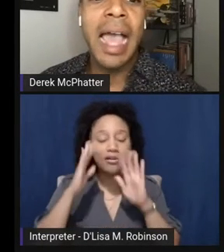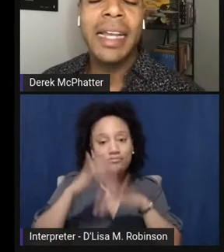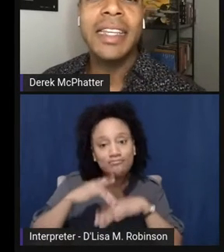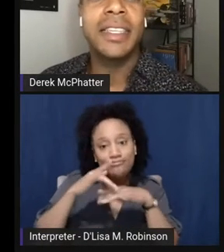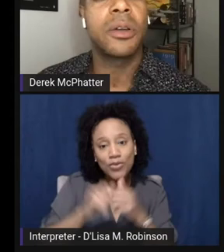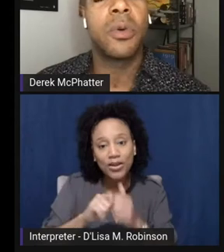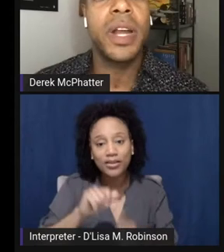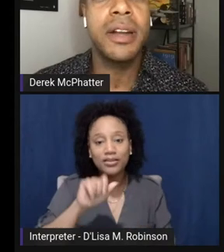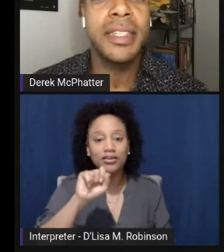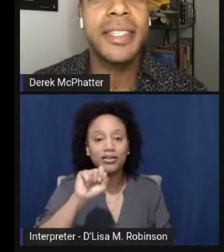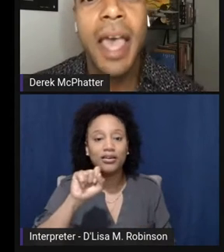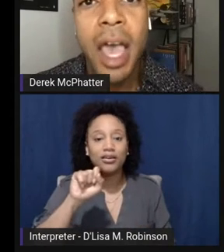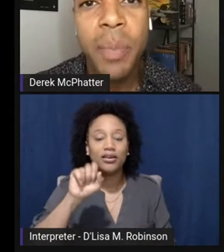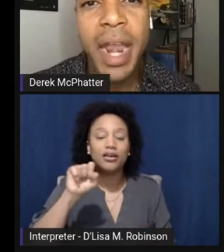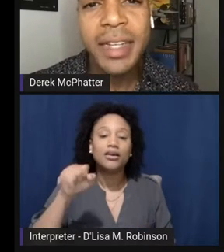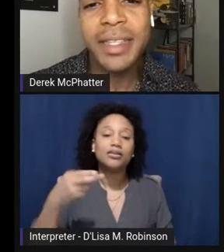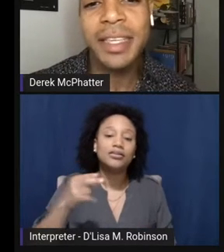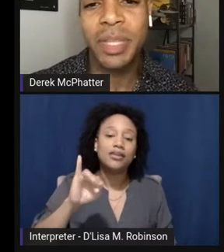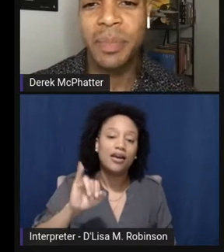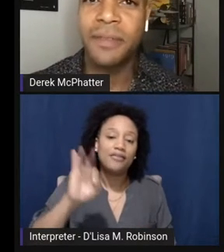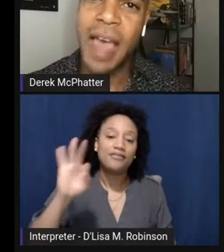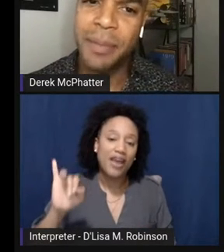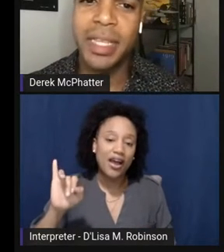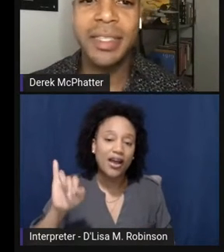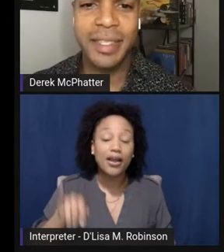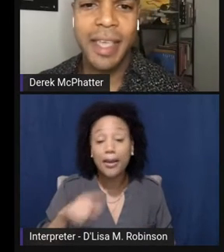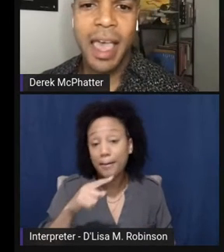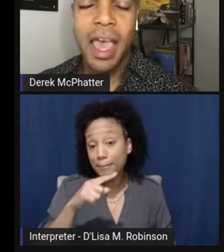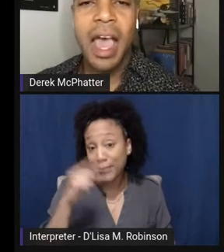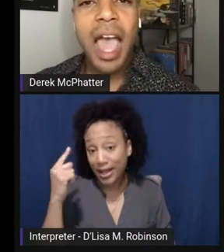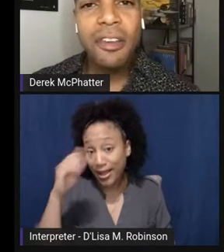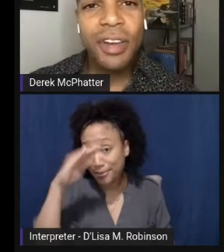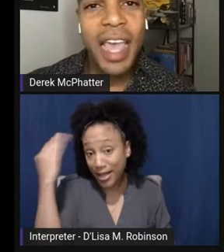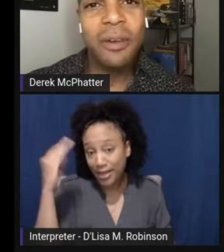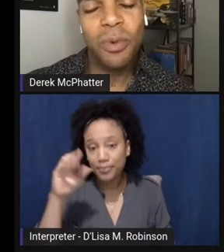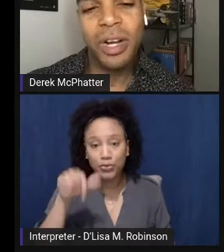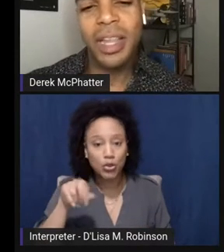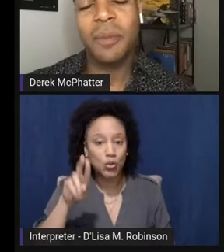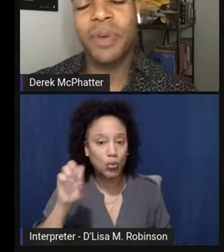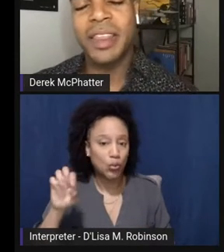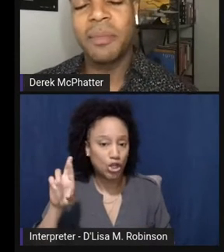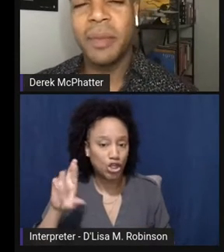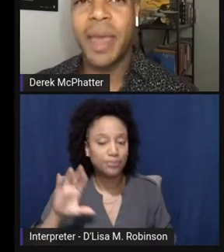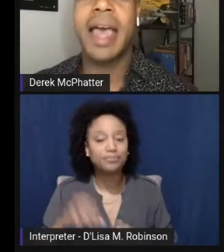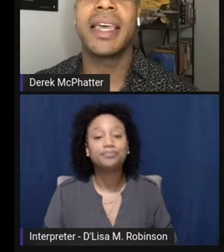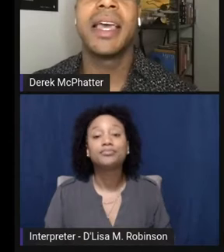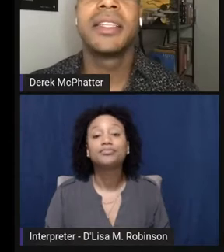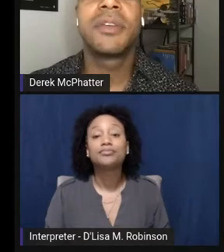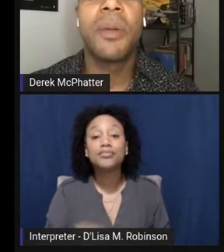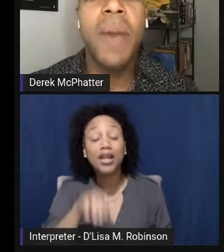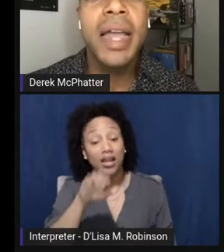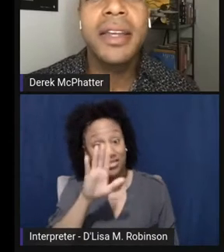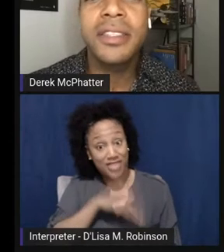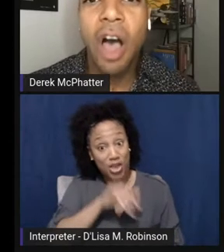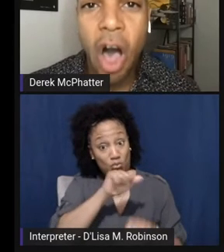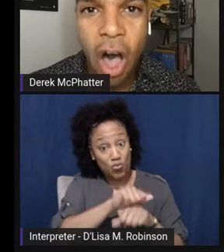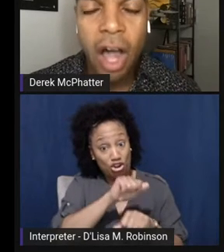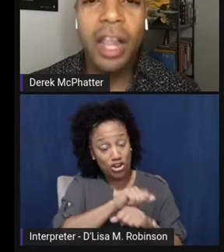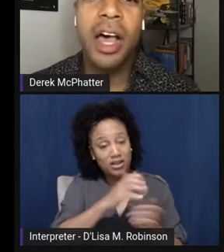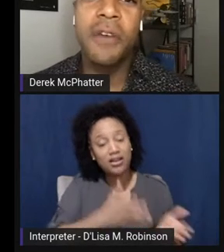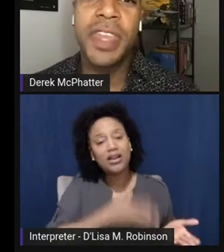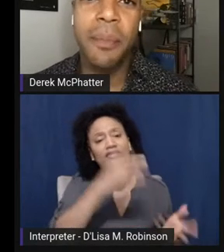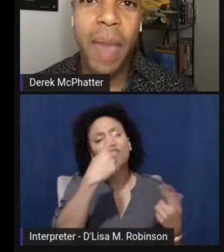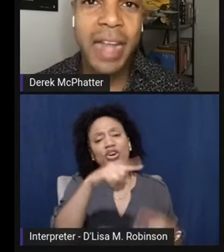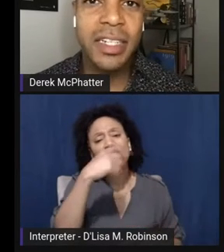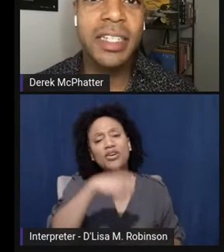sci-fi, Blackness, and queerness, but not to simply be fabulous. I create work like Bring the Beat Back to remind us